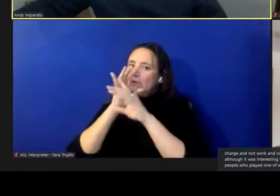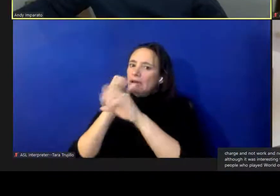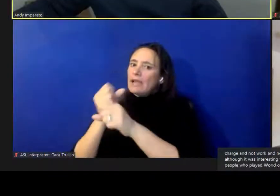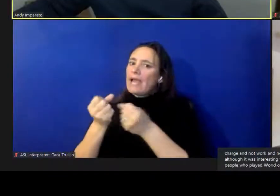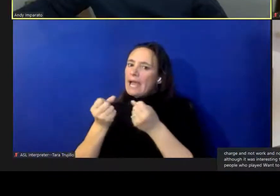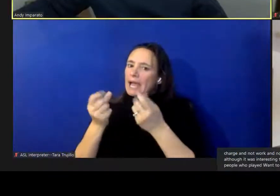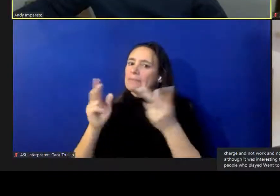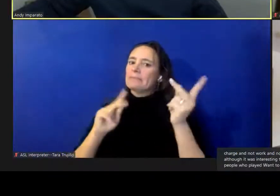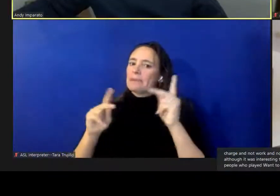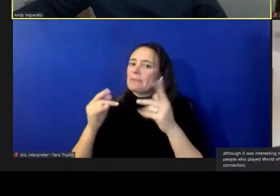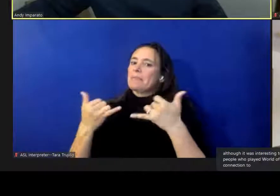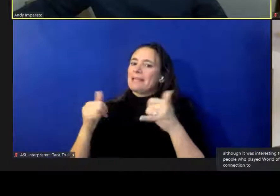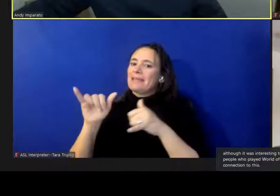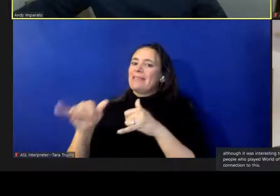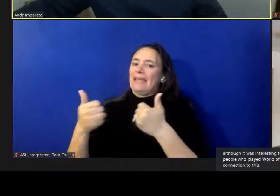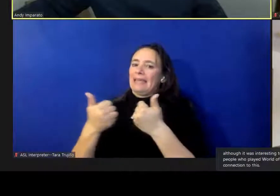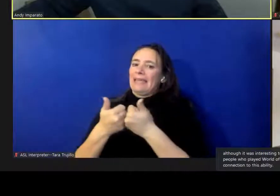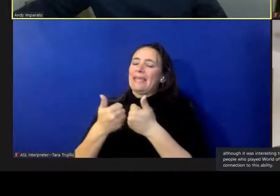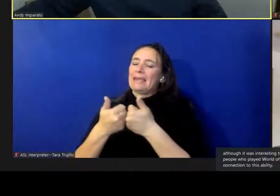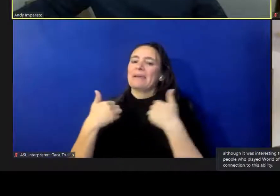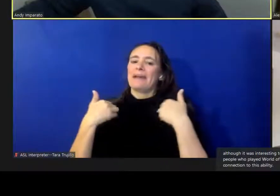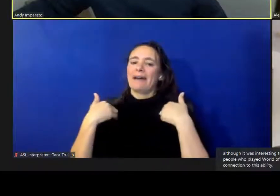had some connection to disability.